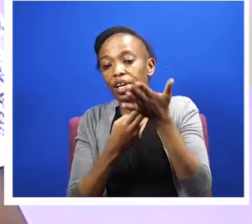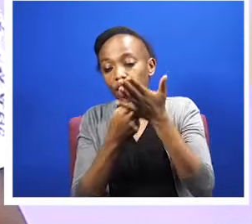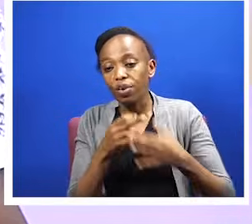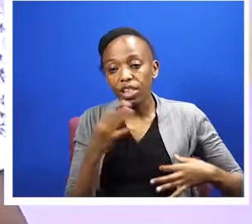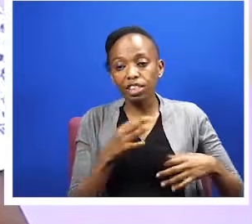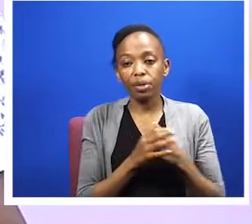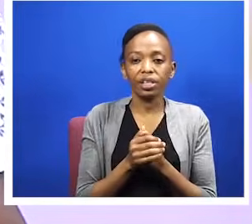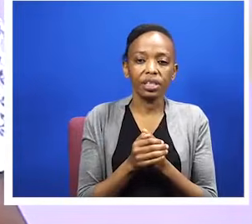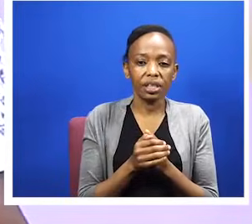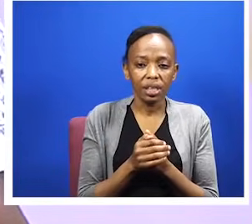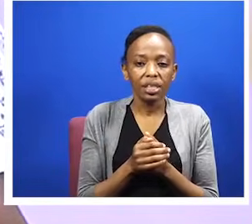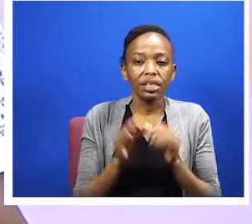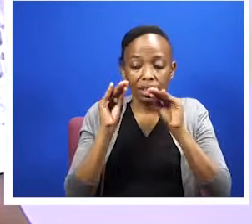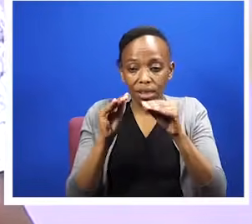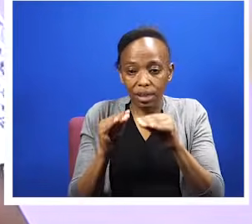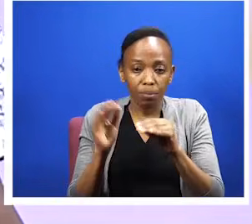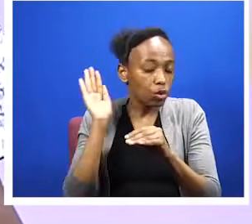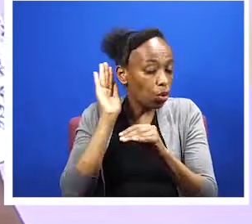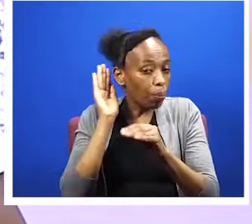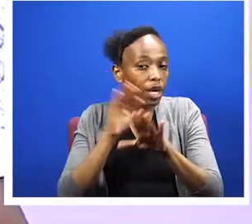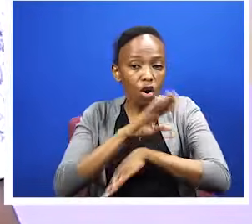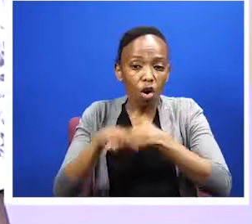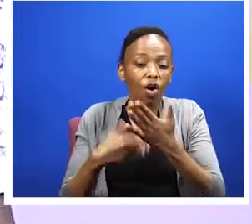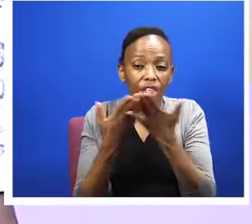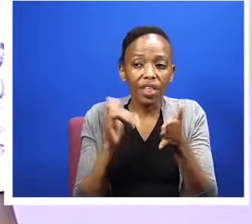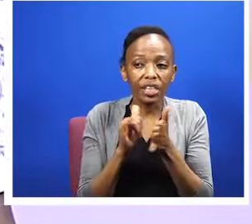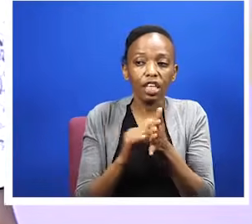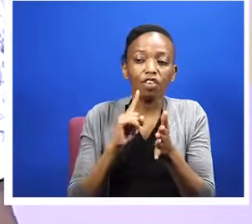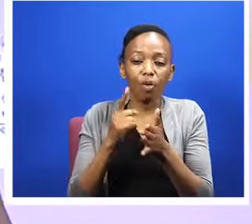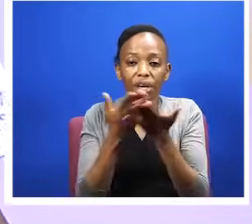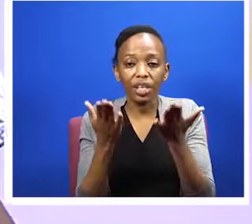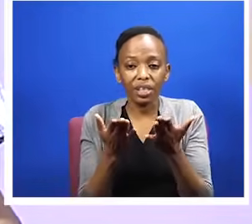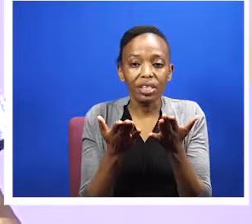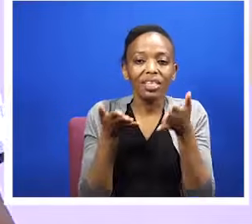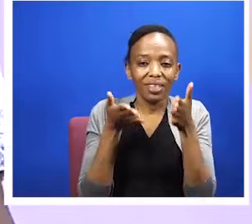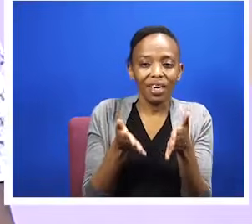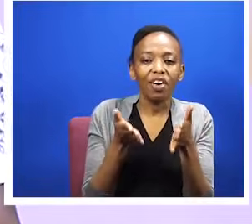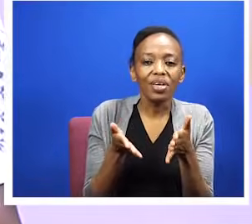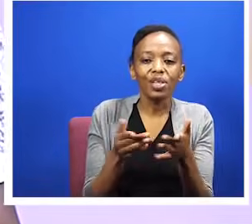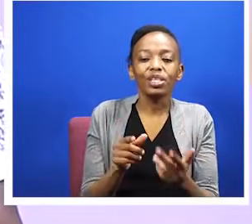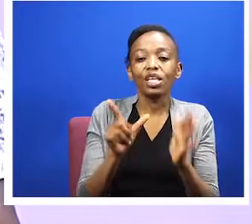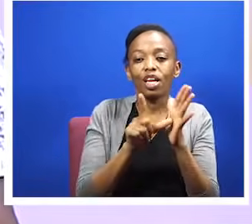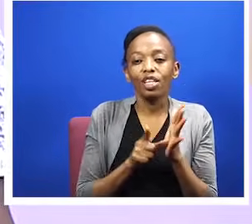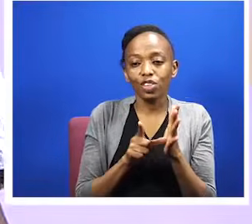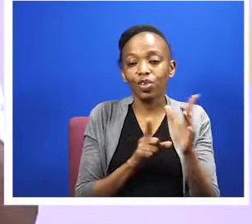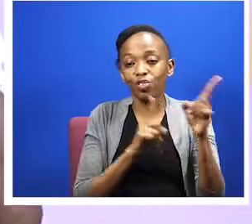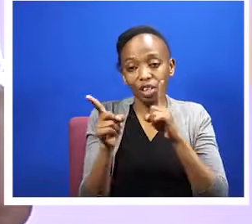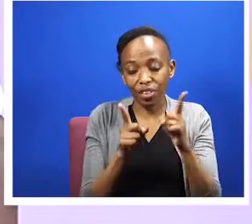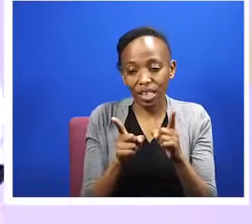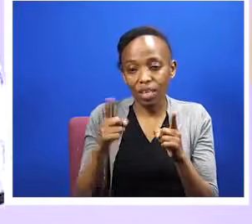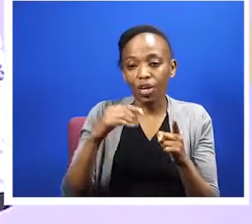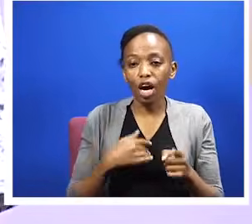Holy Spirit, teaching them to obey all the things that I have commanded you." Now, in this particular lesson of Safari, we